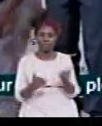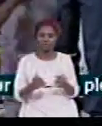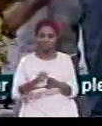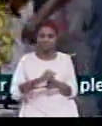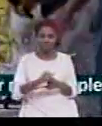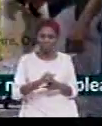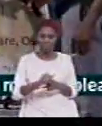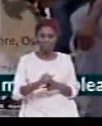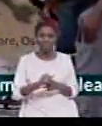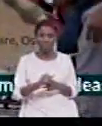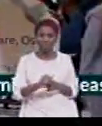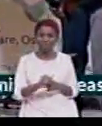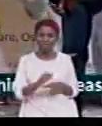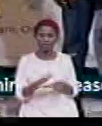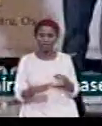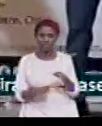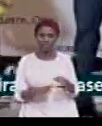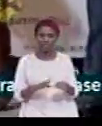Thank you.